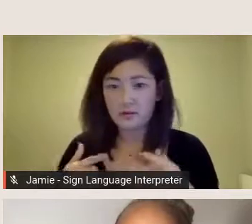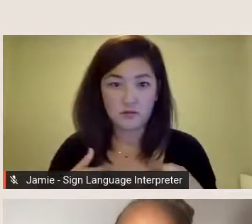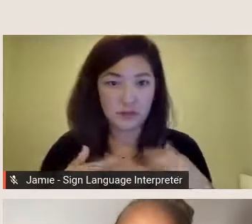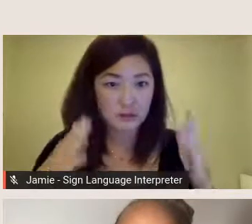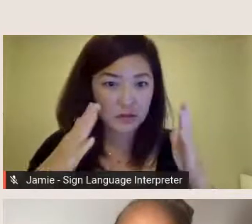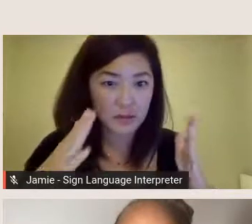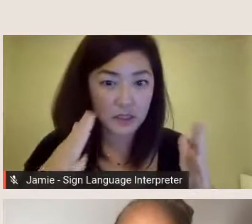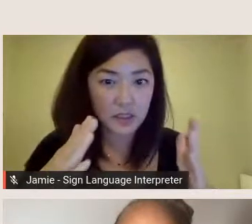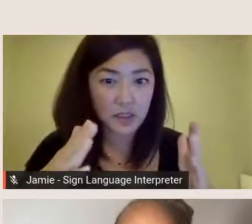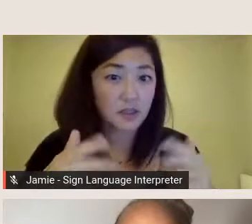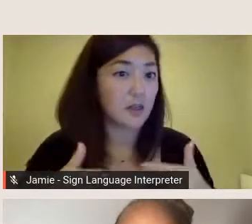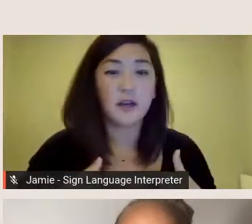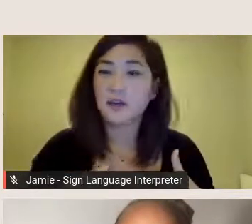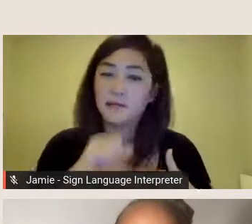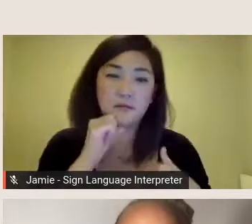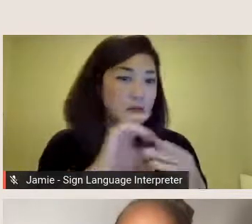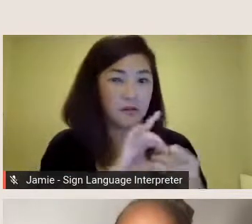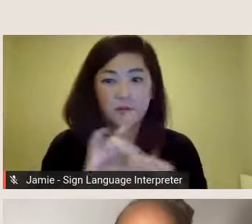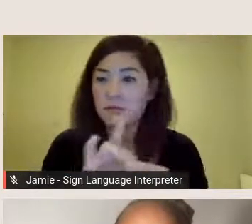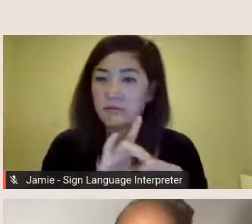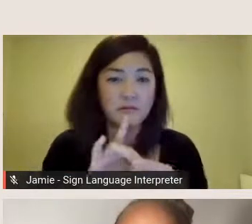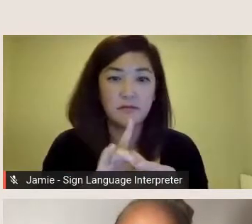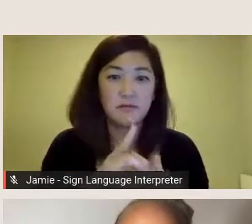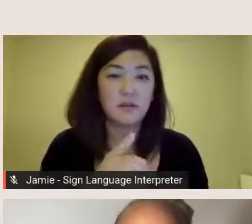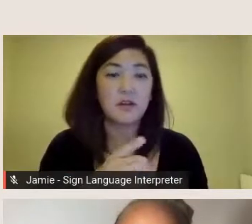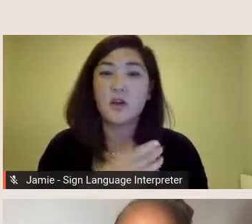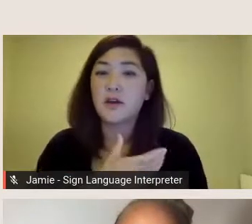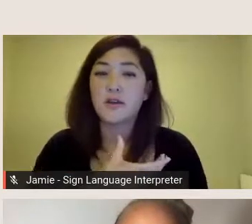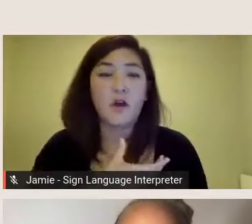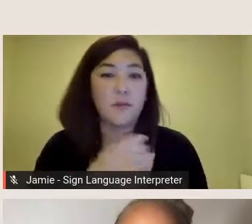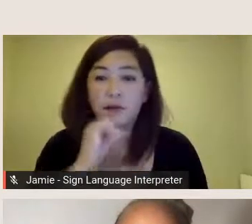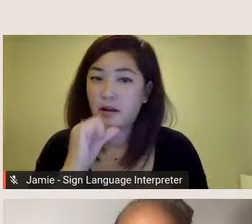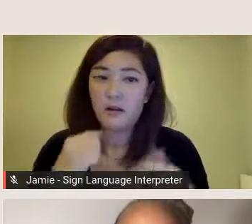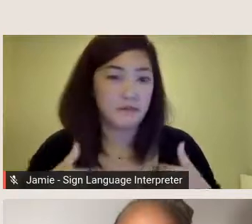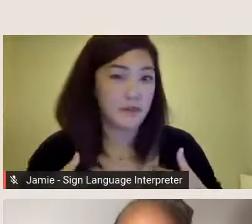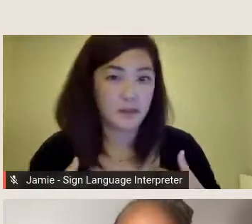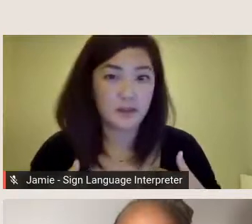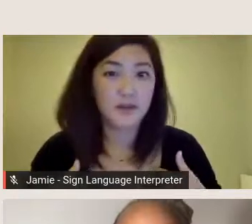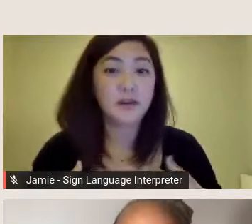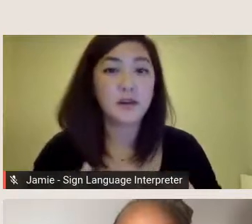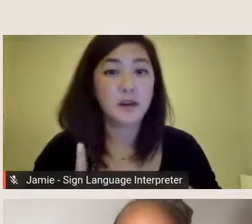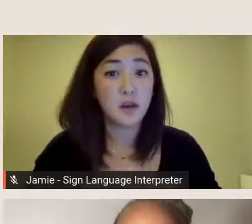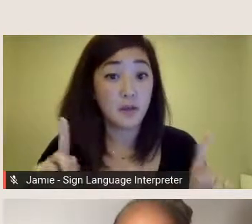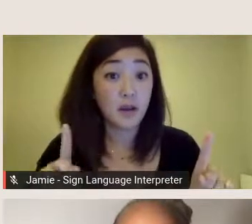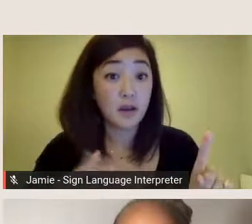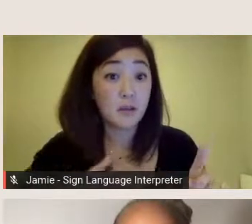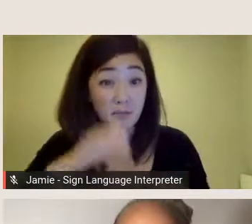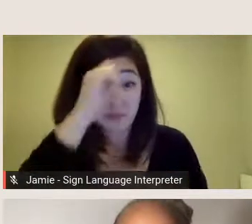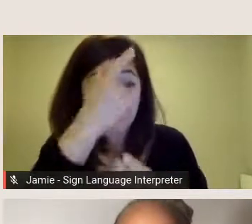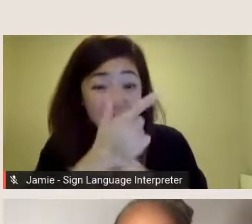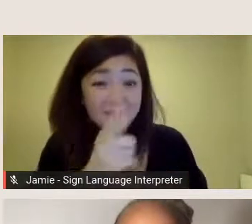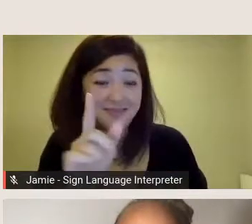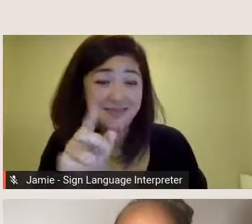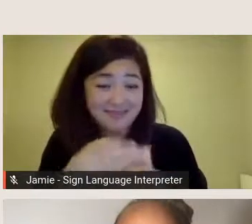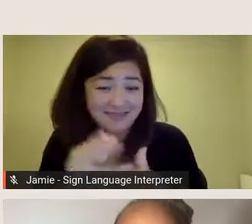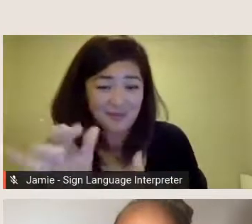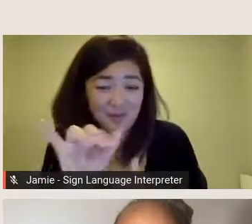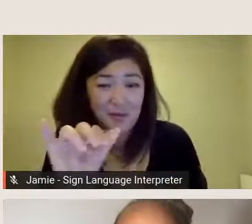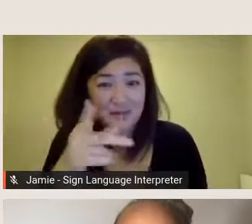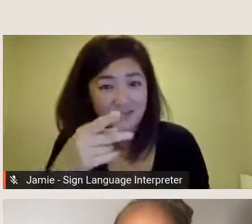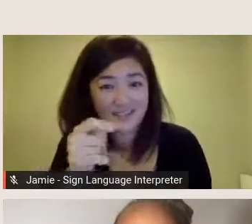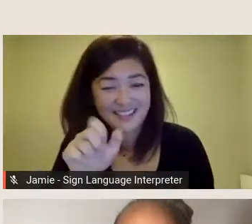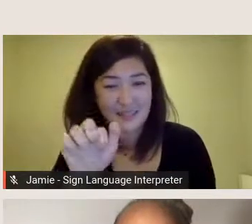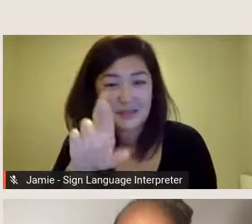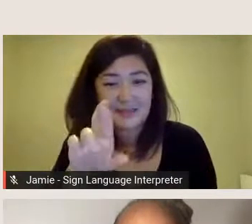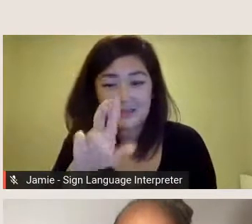it. I am not related to the officer, but my brother, his name is actually Peter too. So it was one of those things that just really like